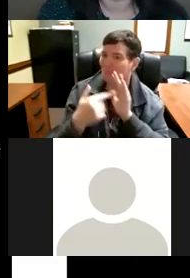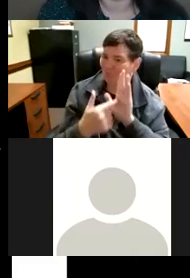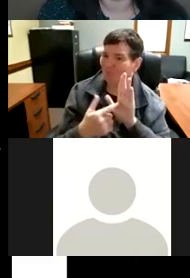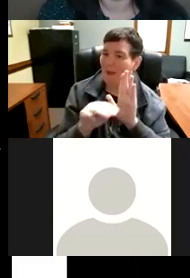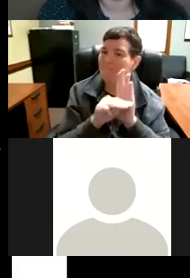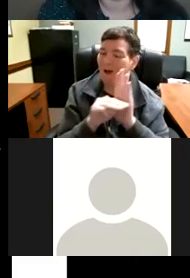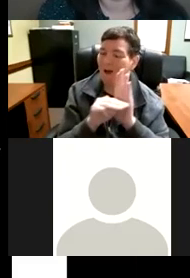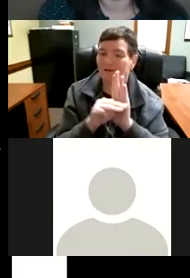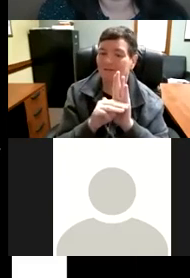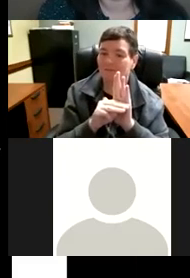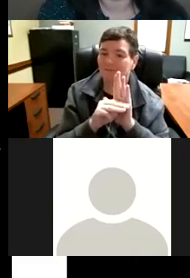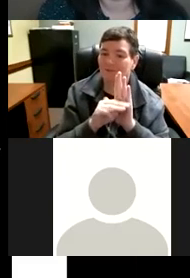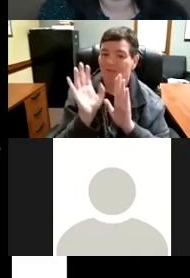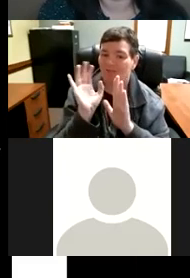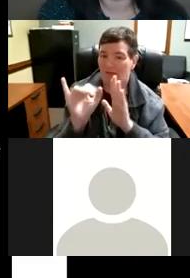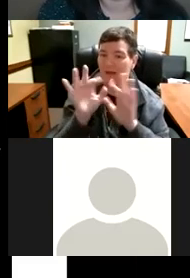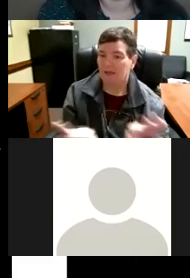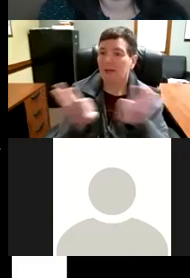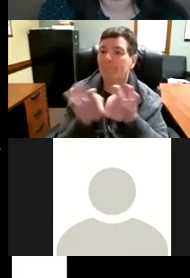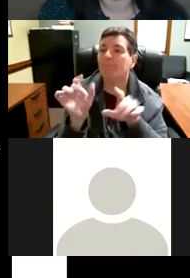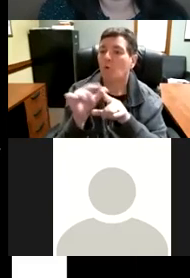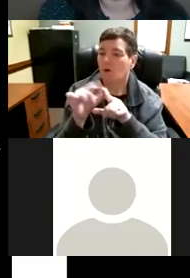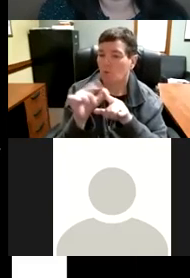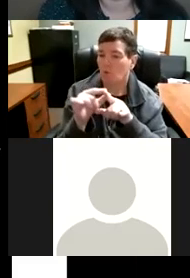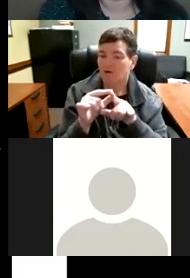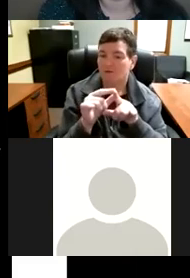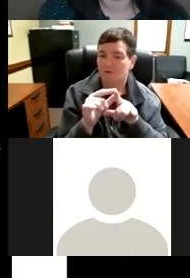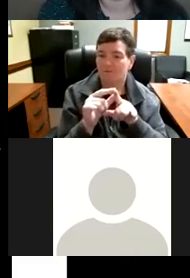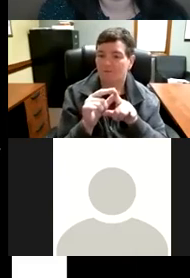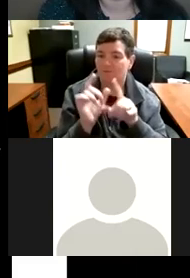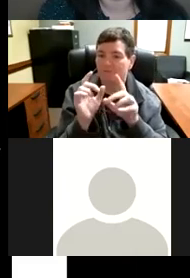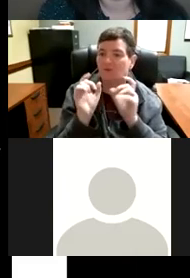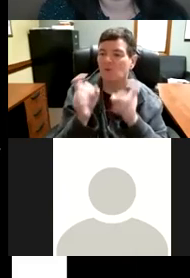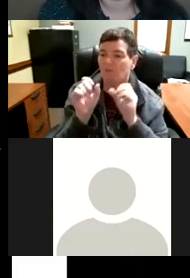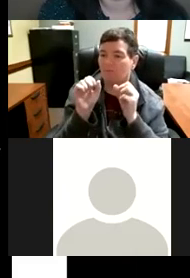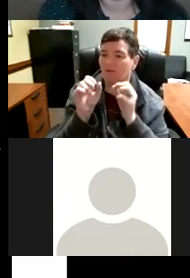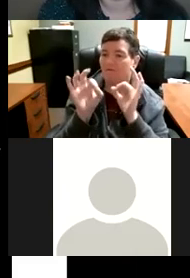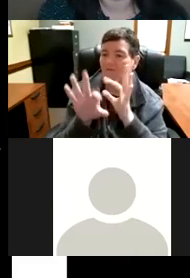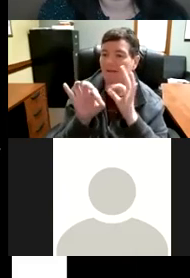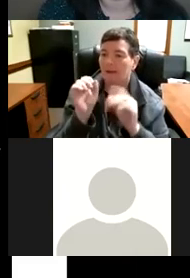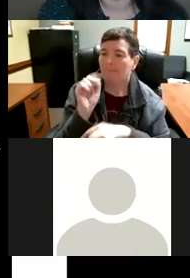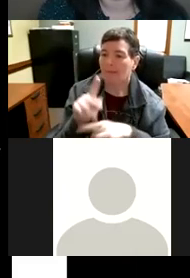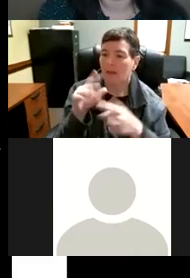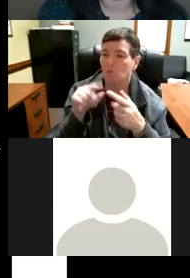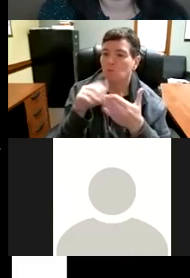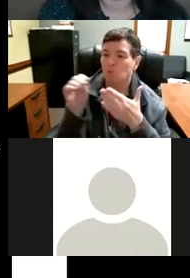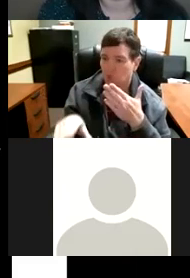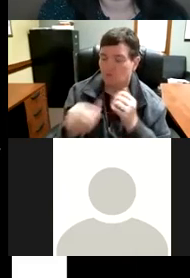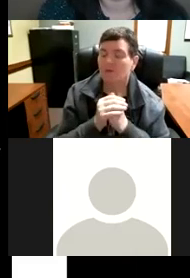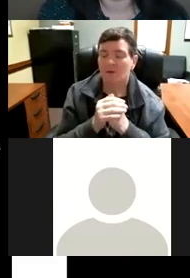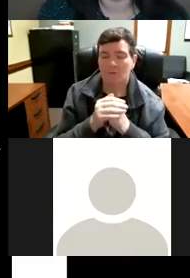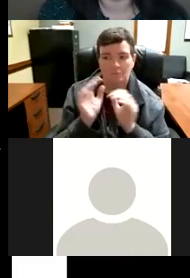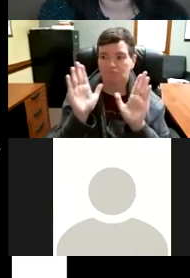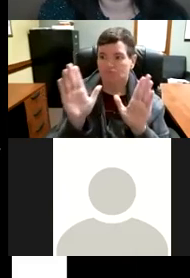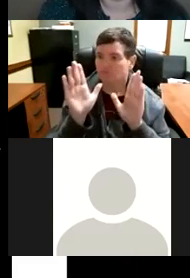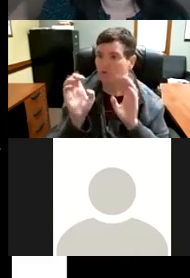modeled those keywords again to give her that input. So some great examples